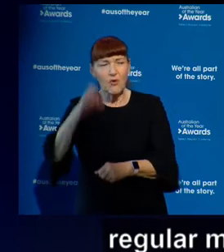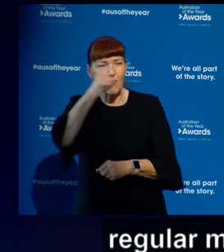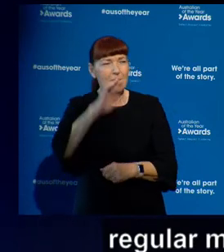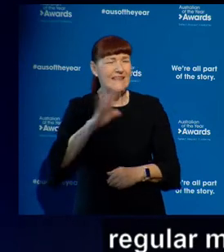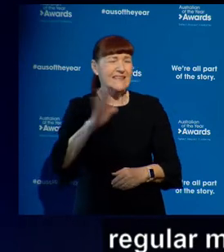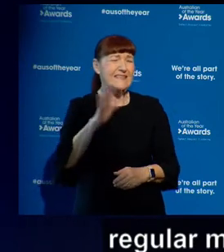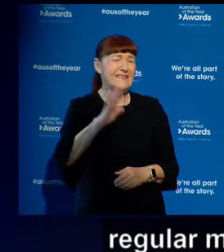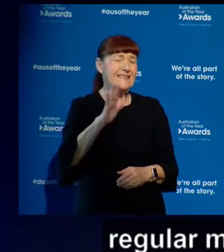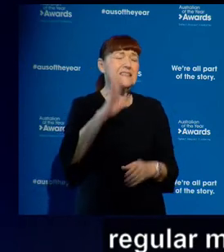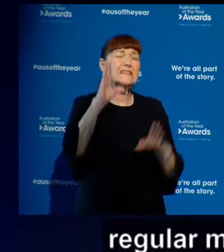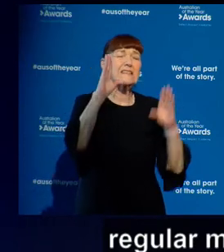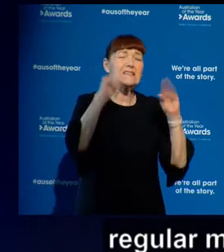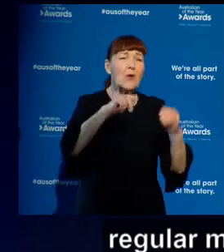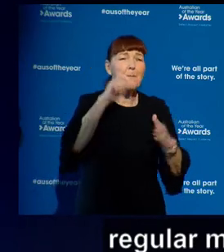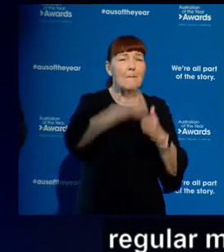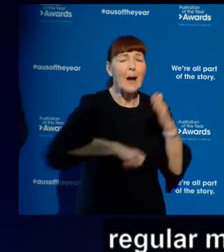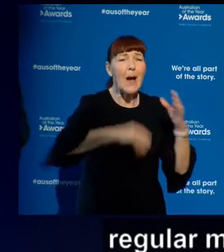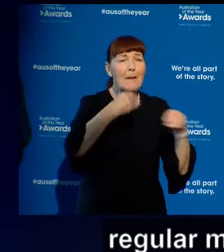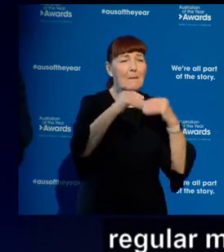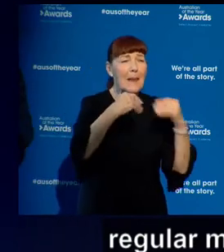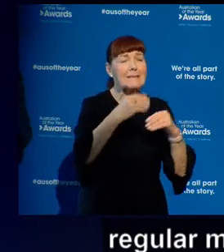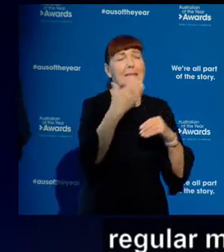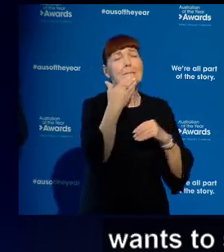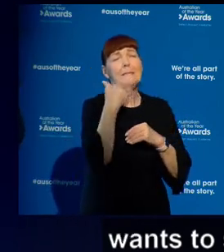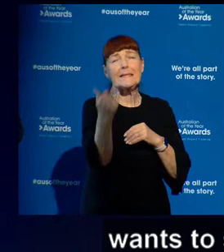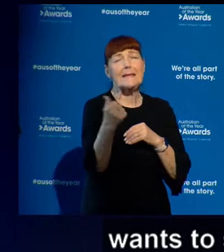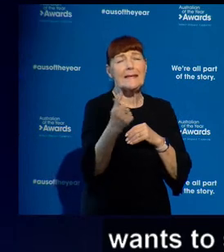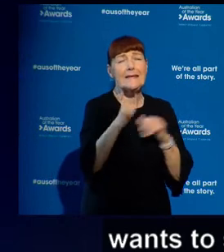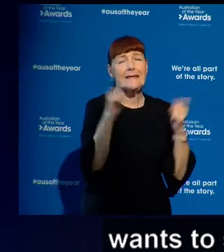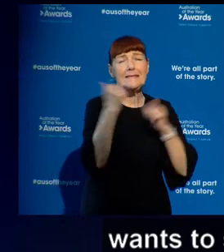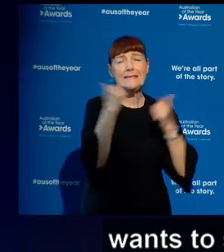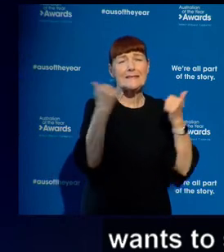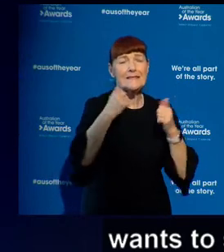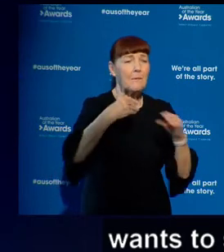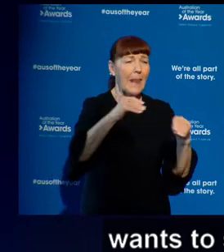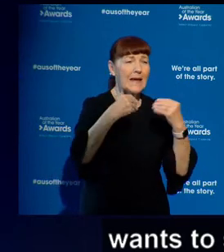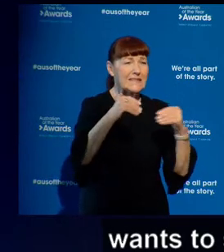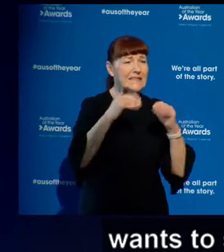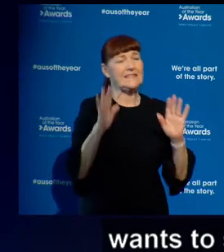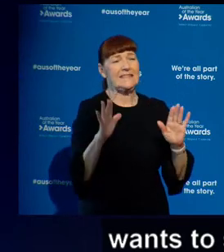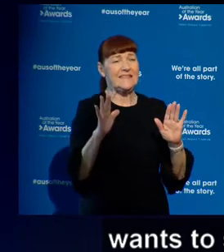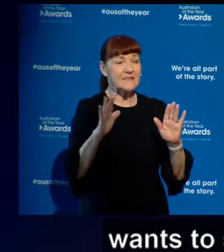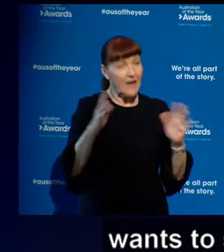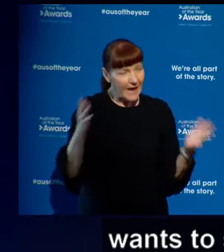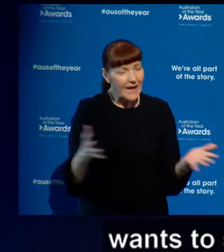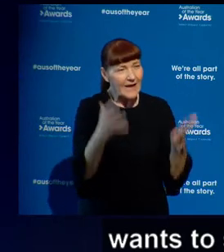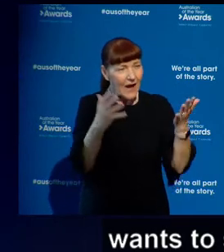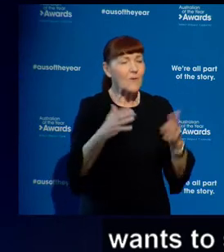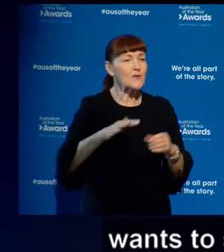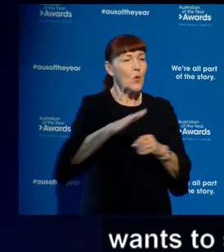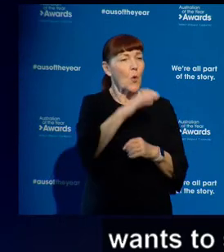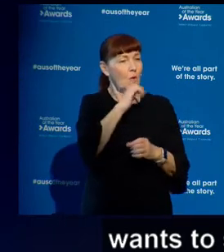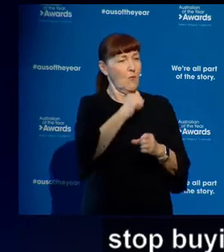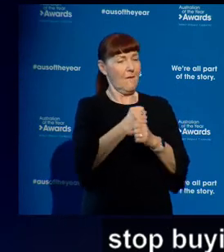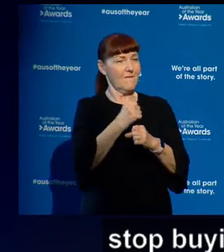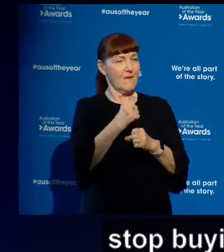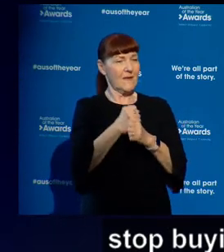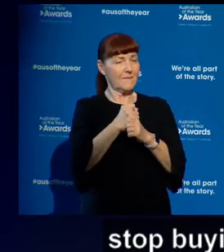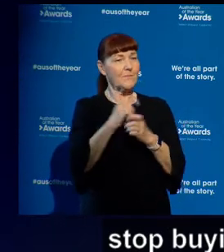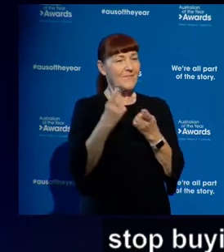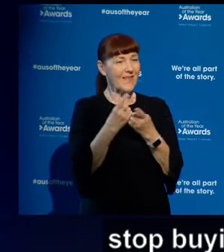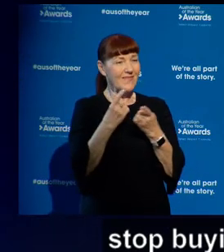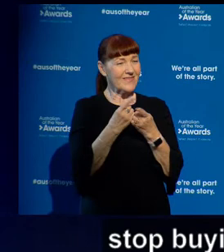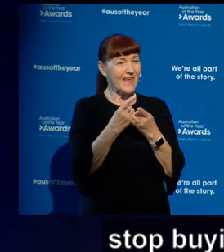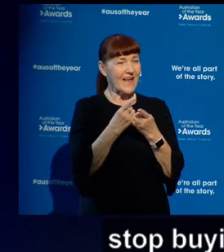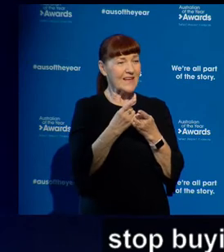buying crap, stop buying plastic, don't take it home in the first place. And encouraging local governments that there is a lot of stuff that we